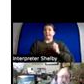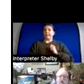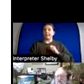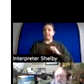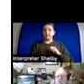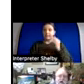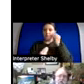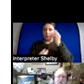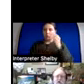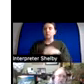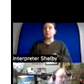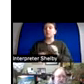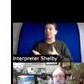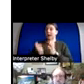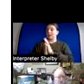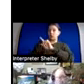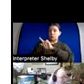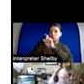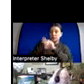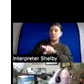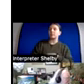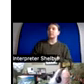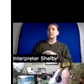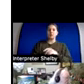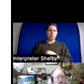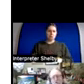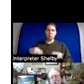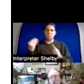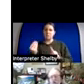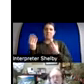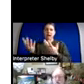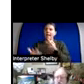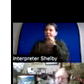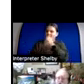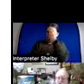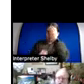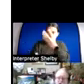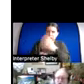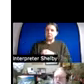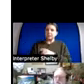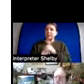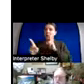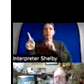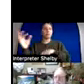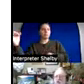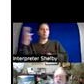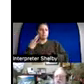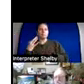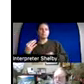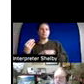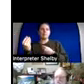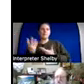you can give it writing prompts it'll do the rest uh grammarly which has been around for a while also uses